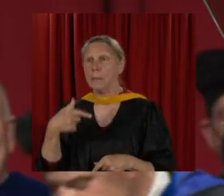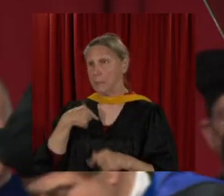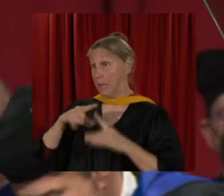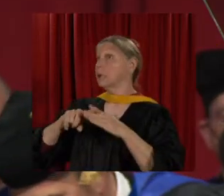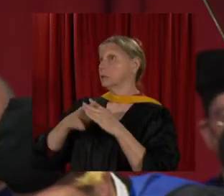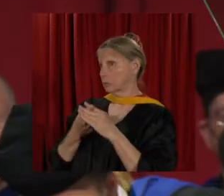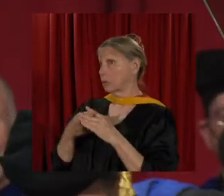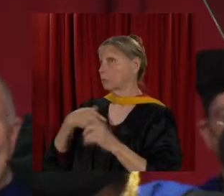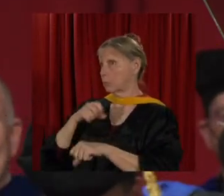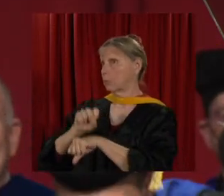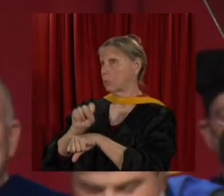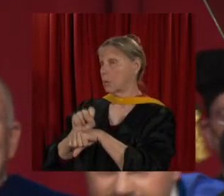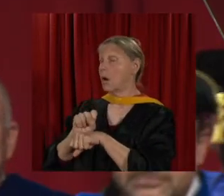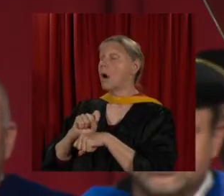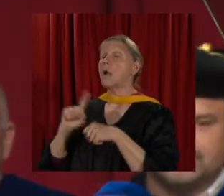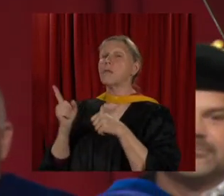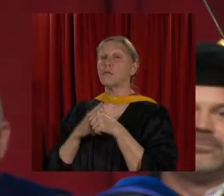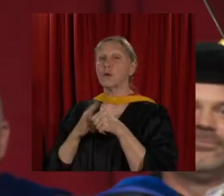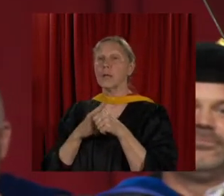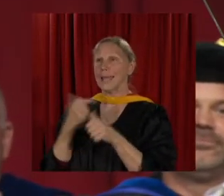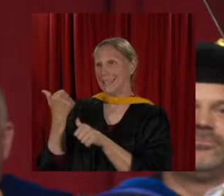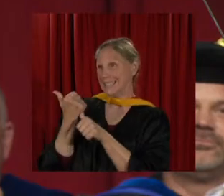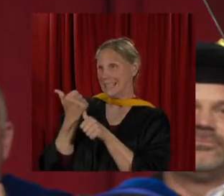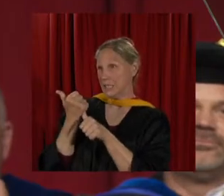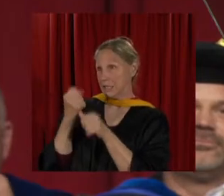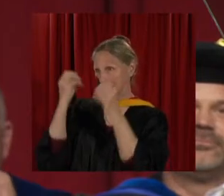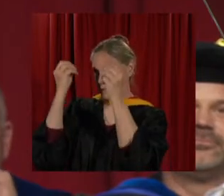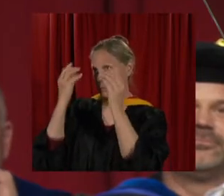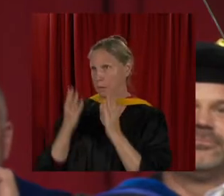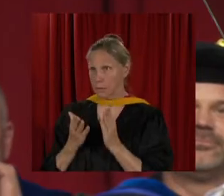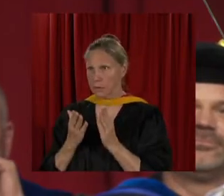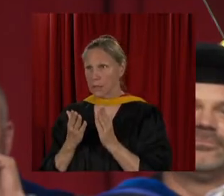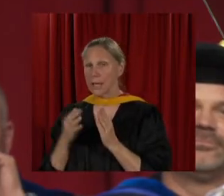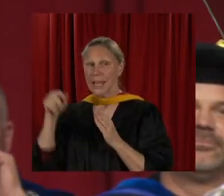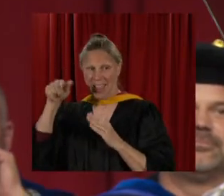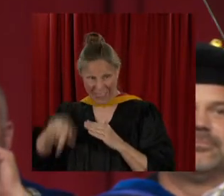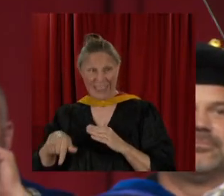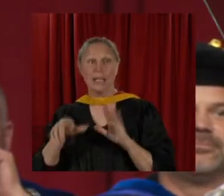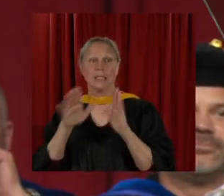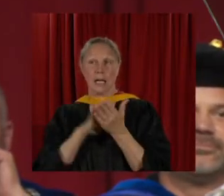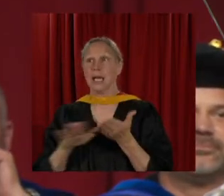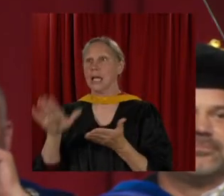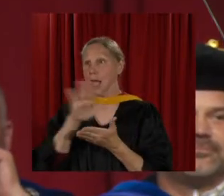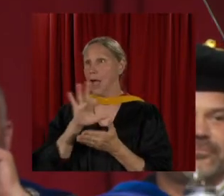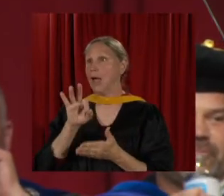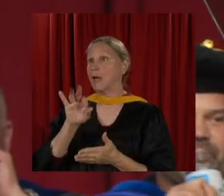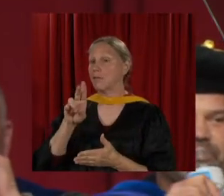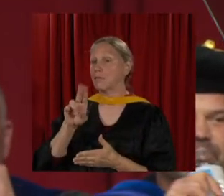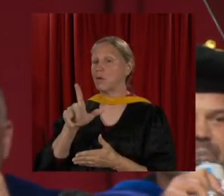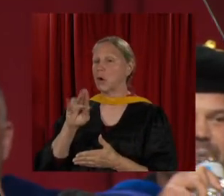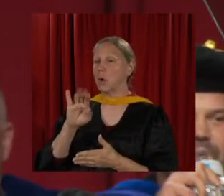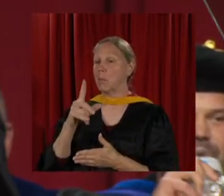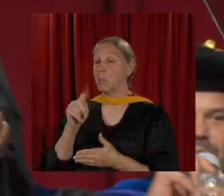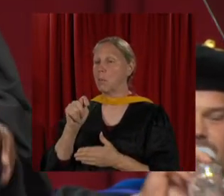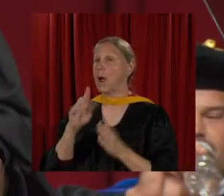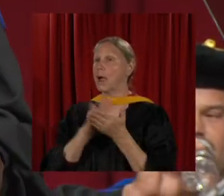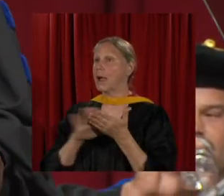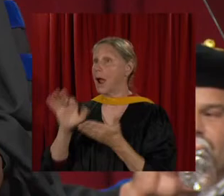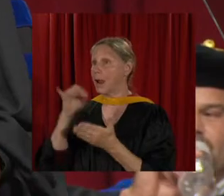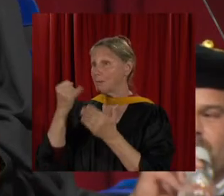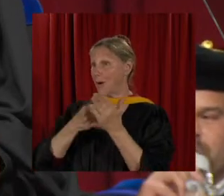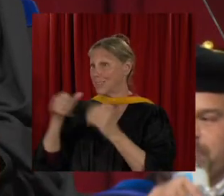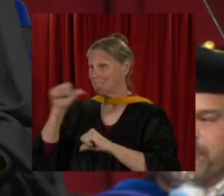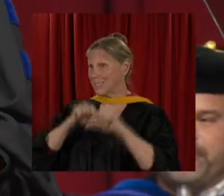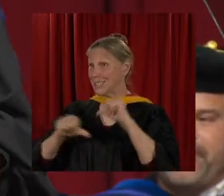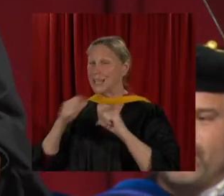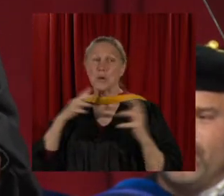my career as an assistant professor in this very college, the Fulbright College of Arts and Sciences.